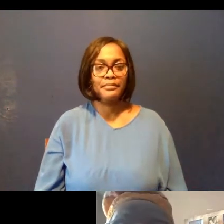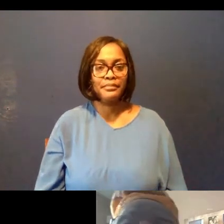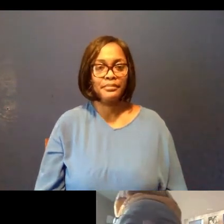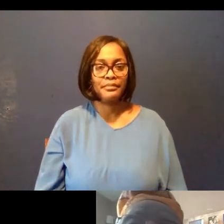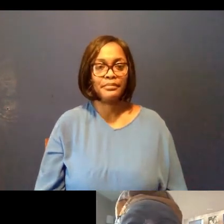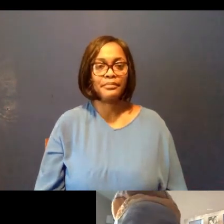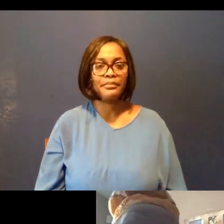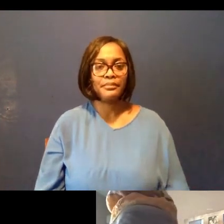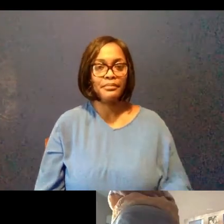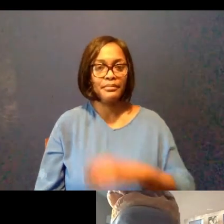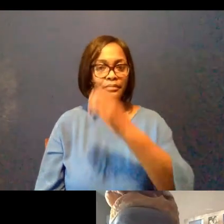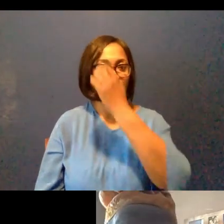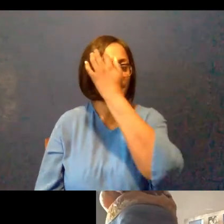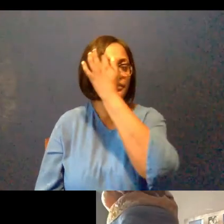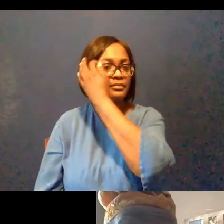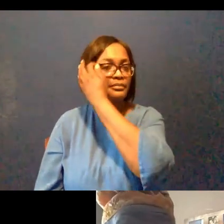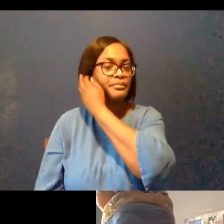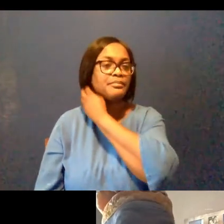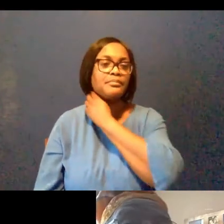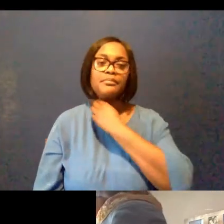that